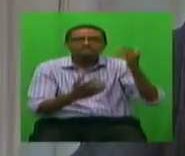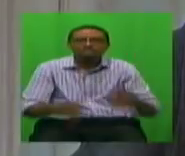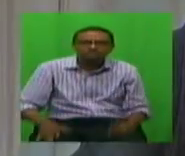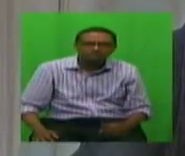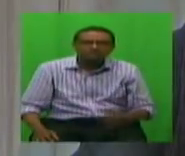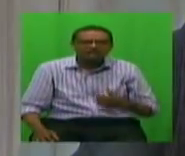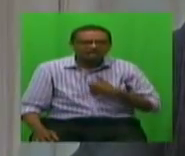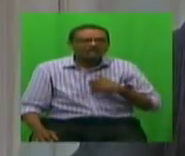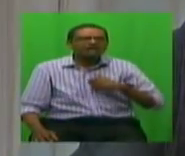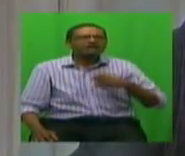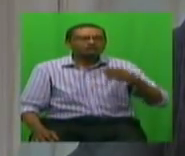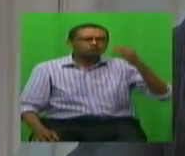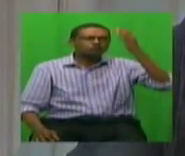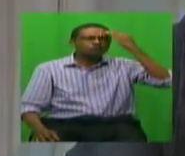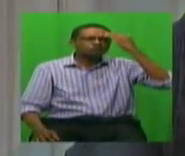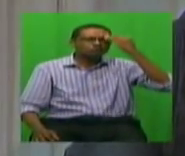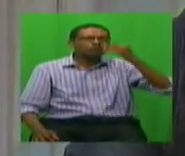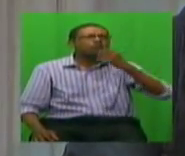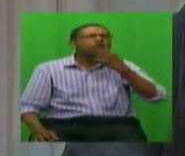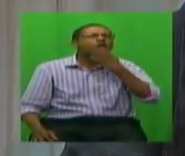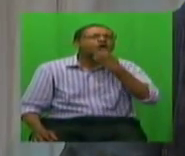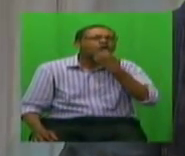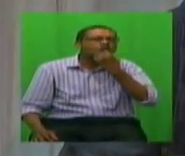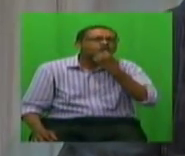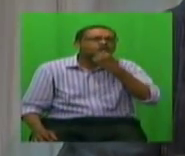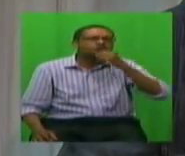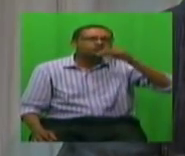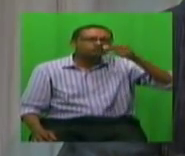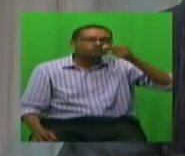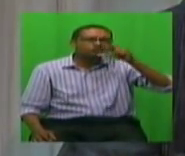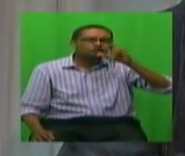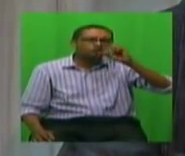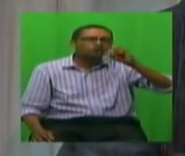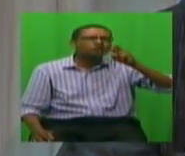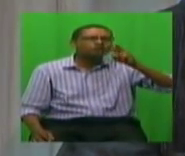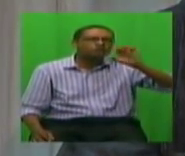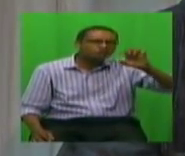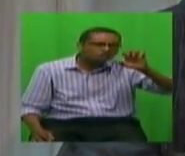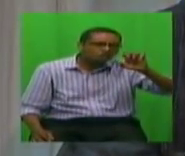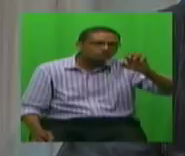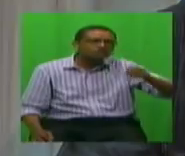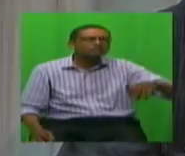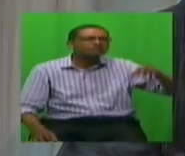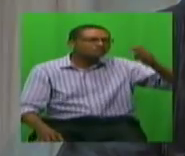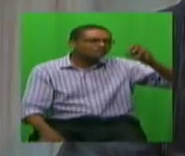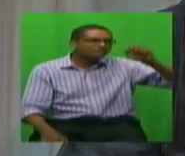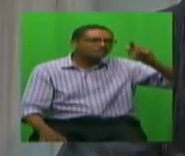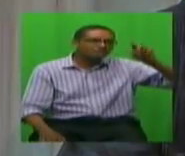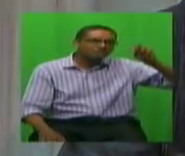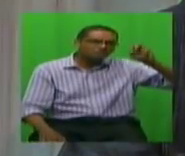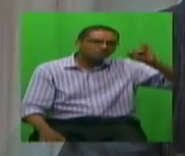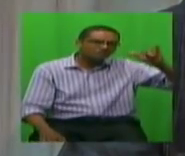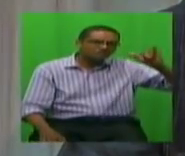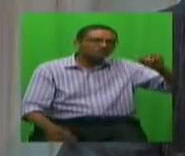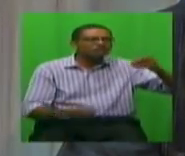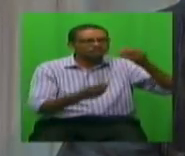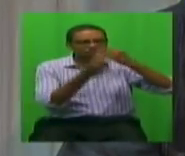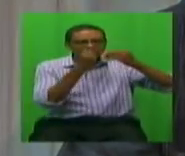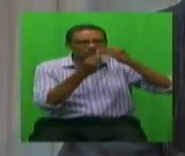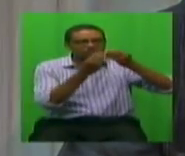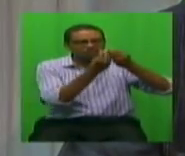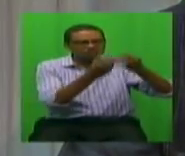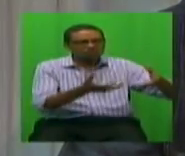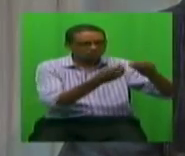through Orange Grove, Maloney, and of course Kelly Village, St. Helena, across central Trinidad. We expect that short crops going to